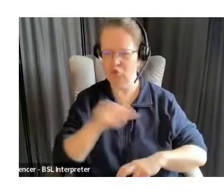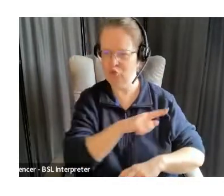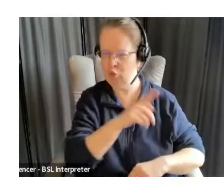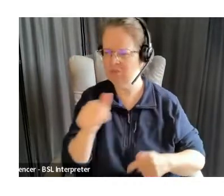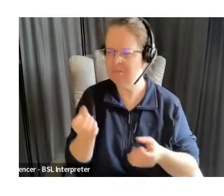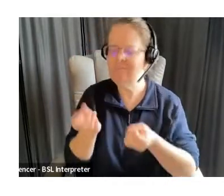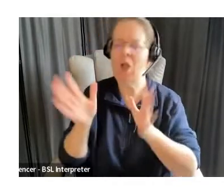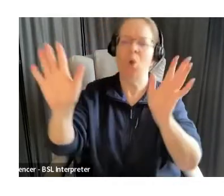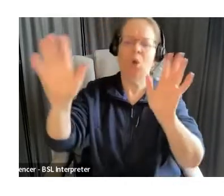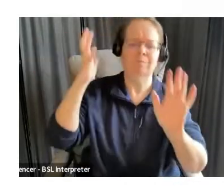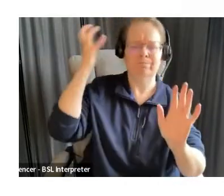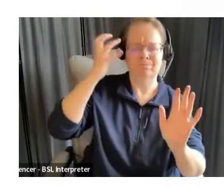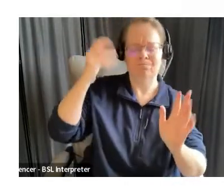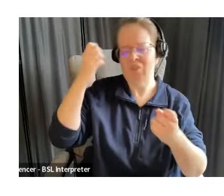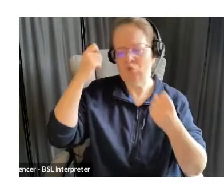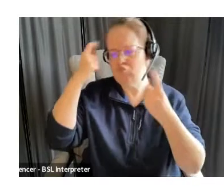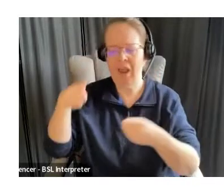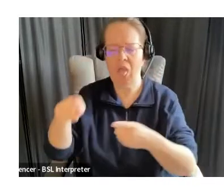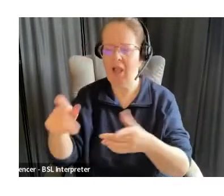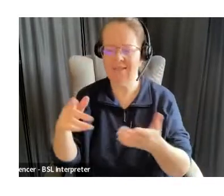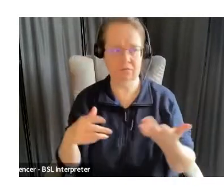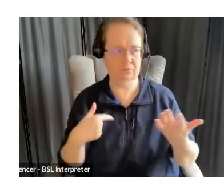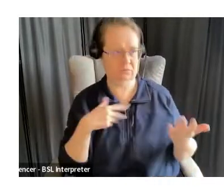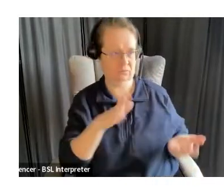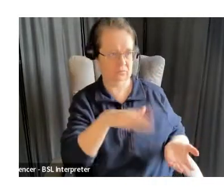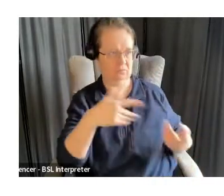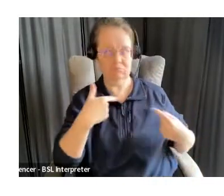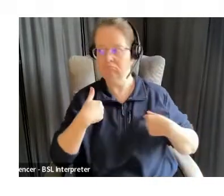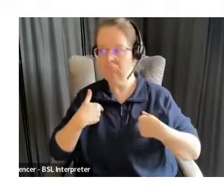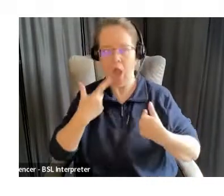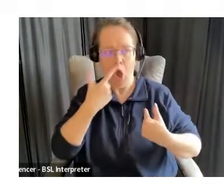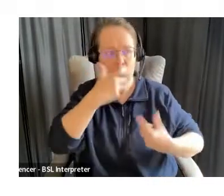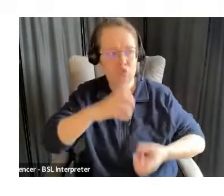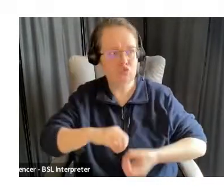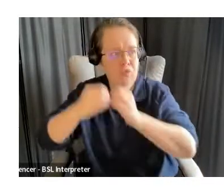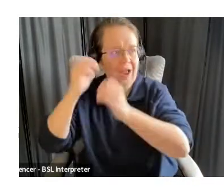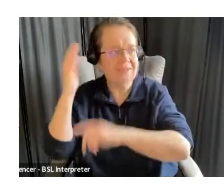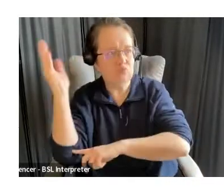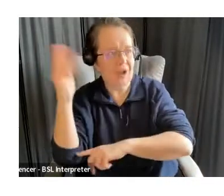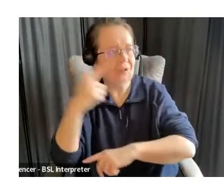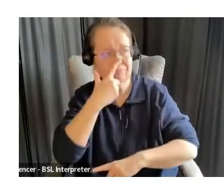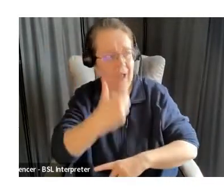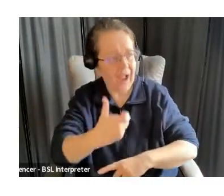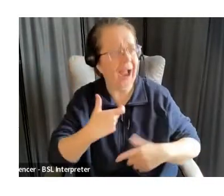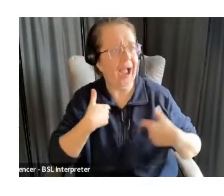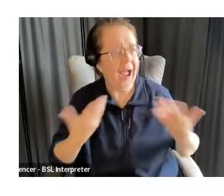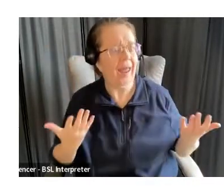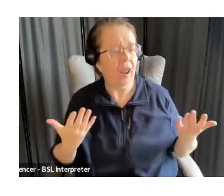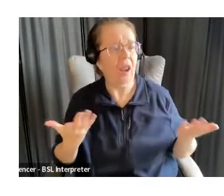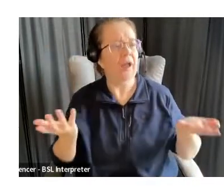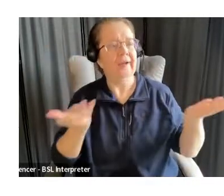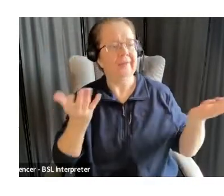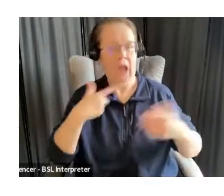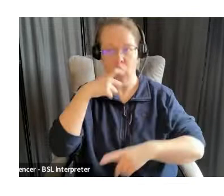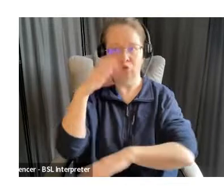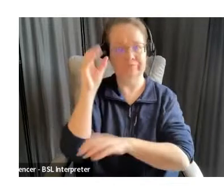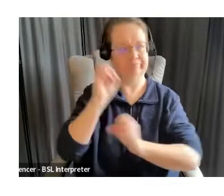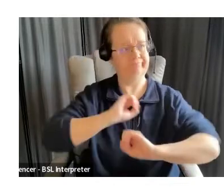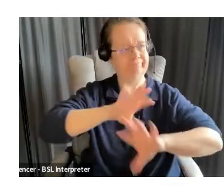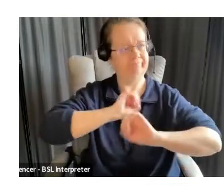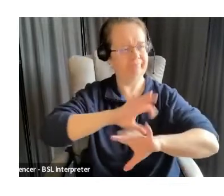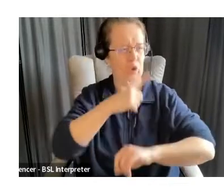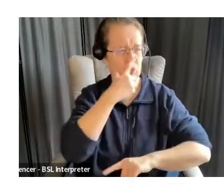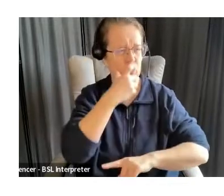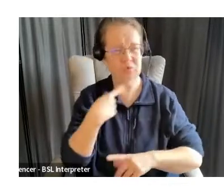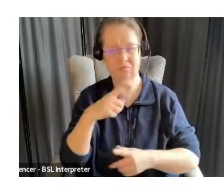made where you could actually have created the PowerPoint presentation and maybe delivered it at a later